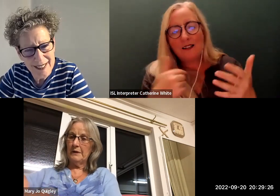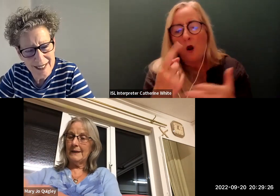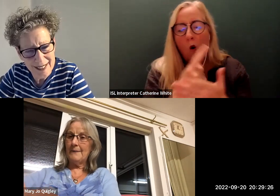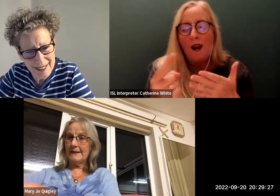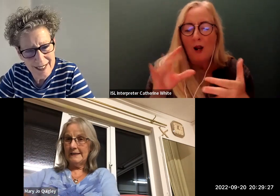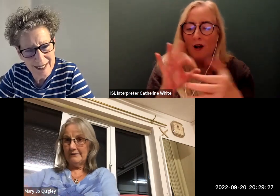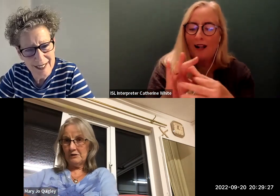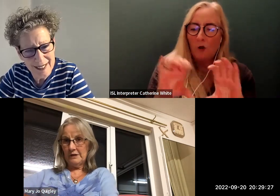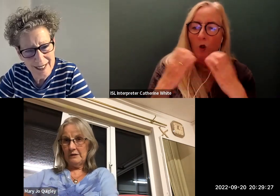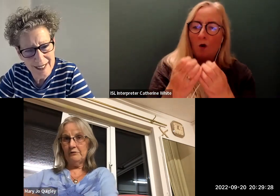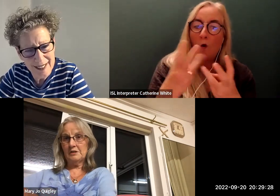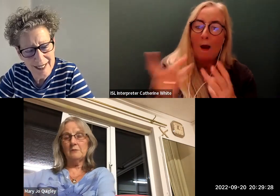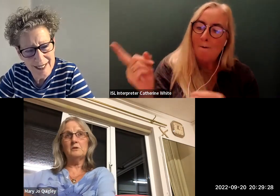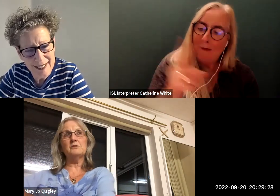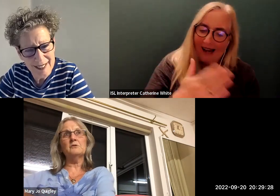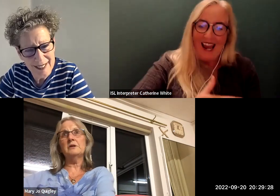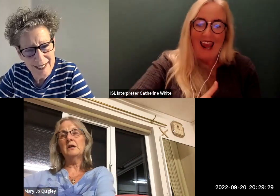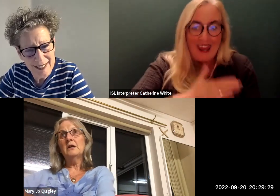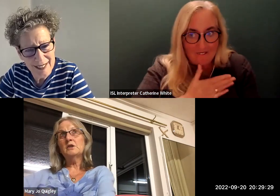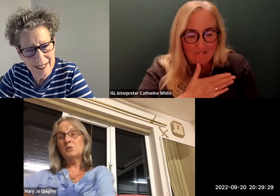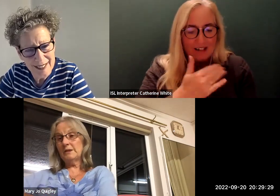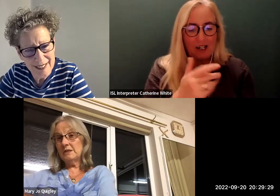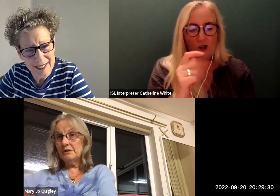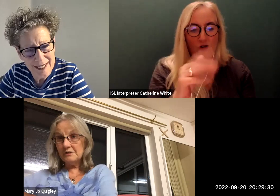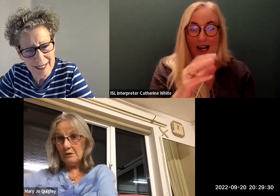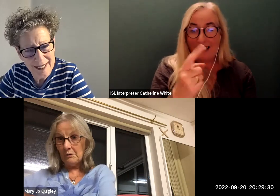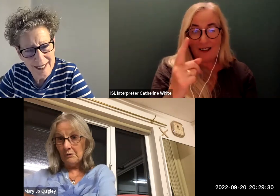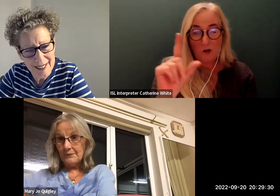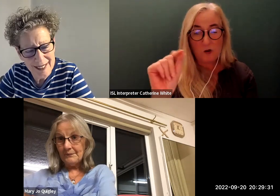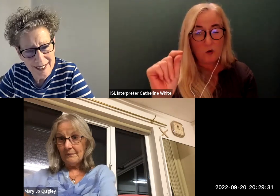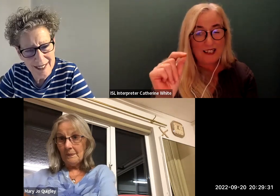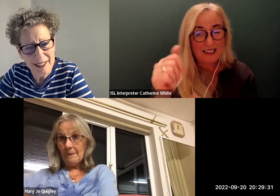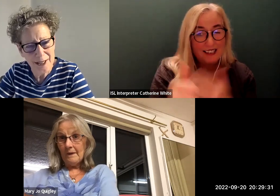community when I came back to live in Tralee full time, which was only 20 years ago.